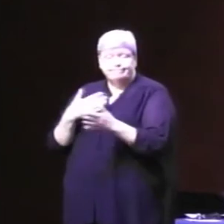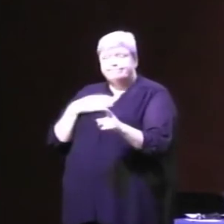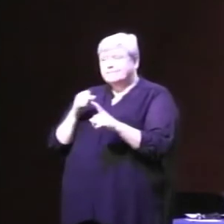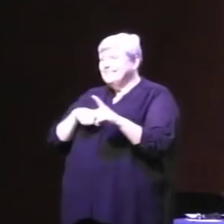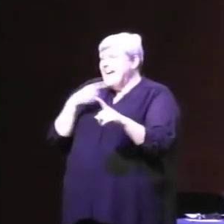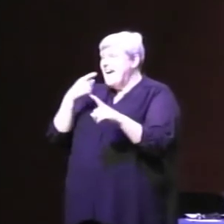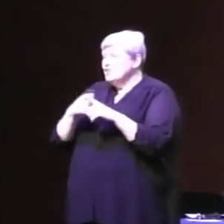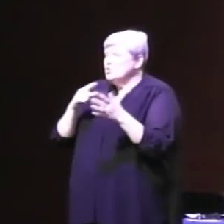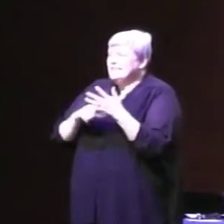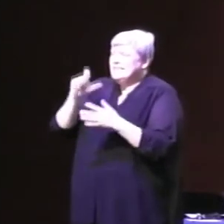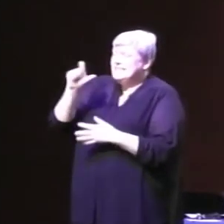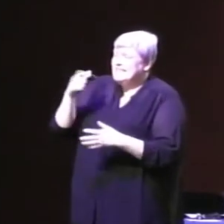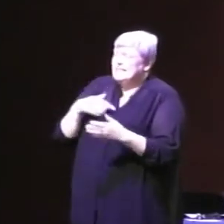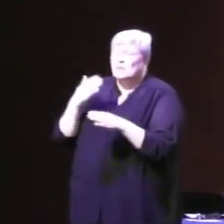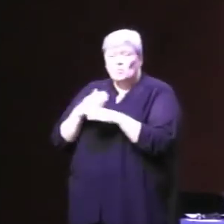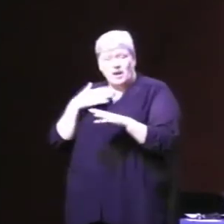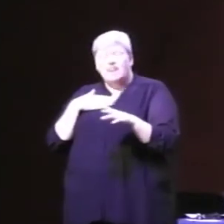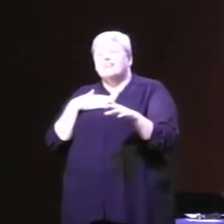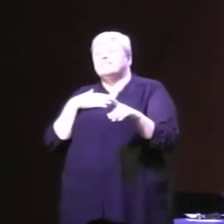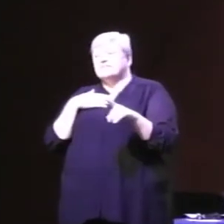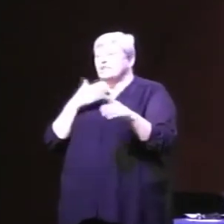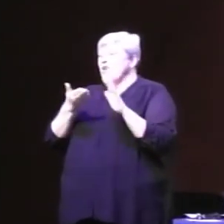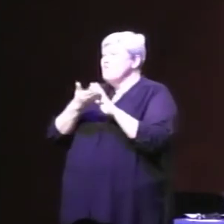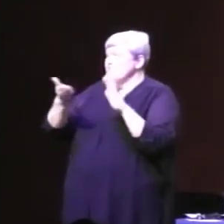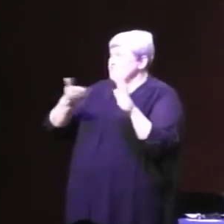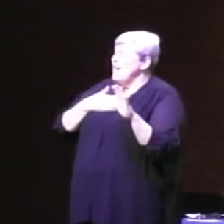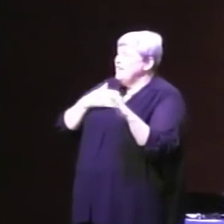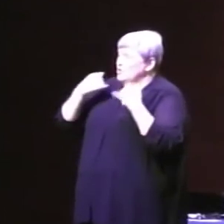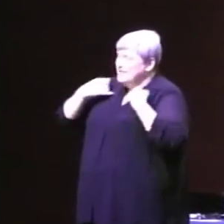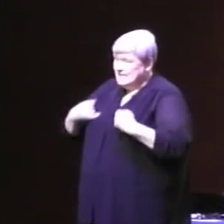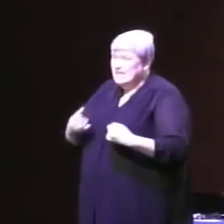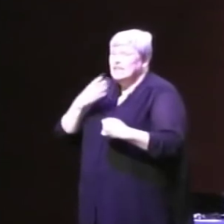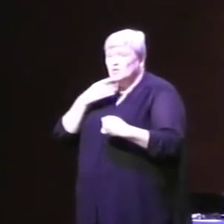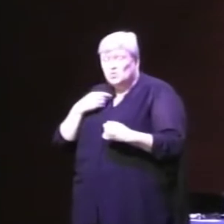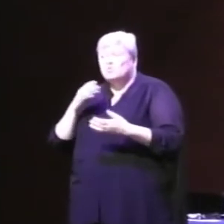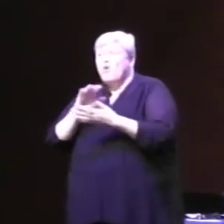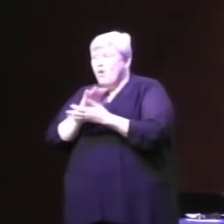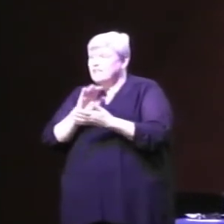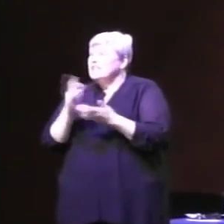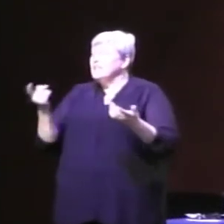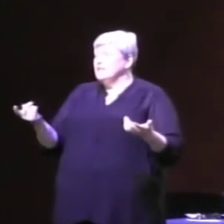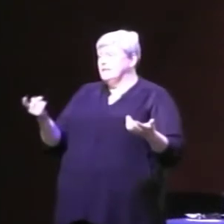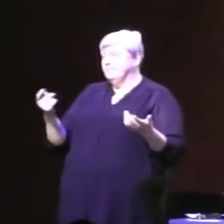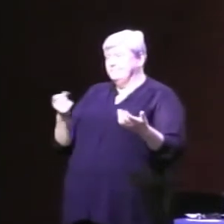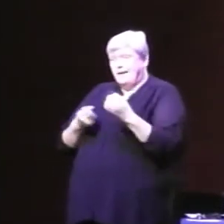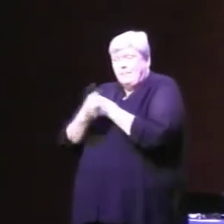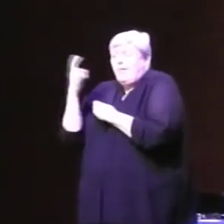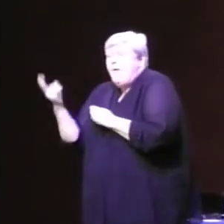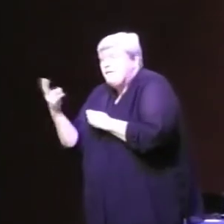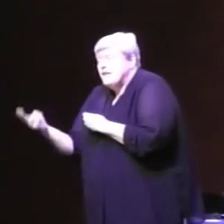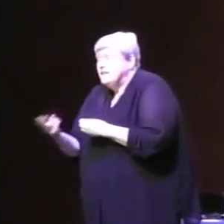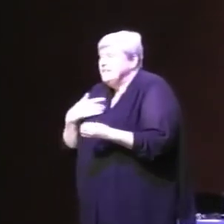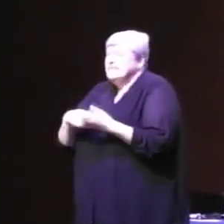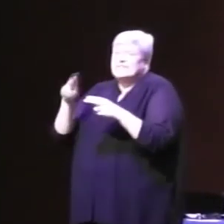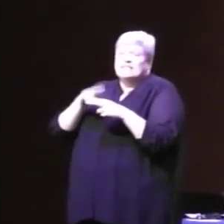conditions. Workers frightened to go sick, using their annual leave with presenteeism commonplace. Staff left behind